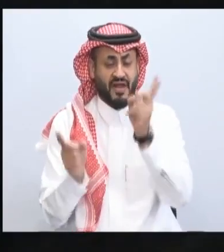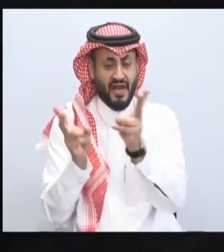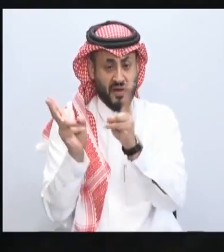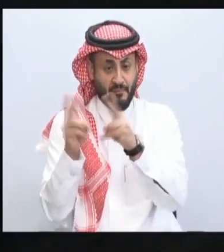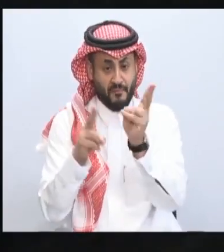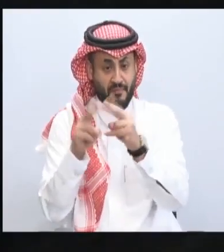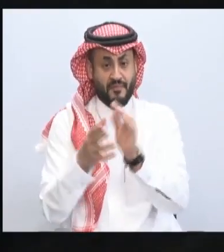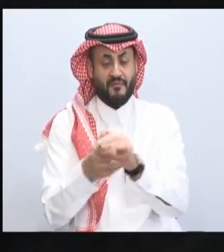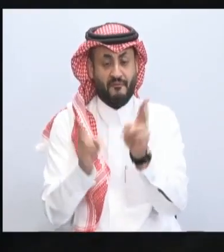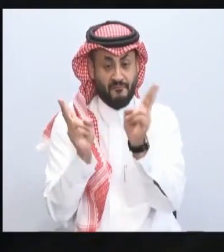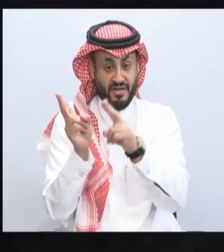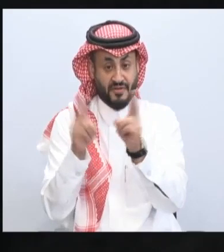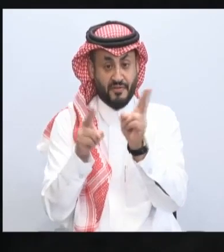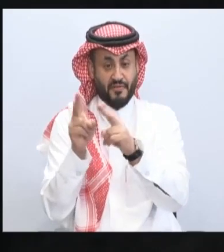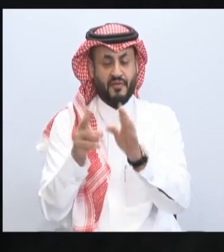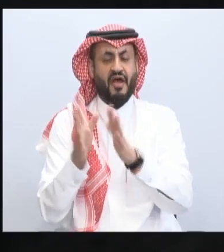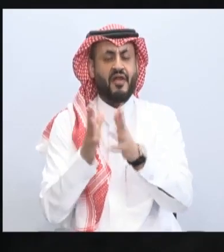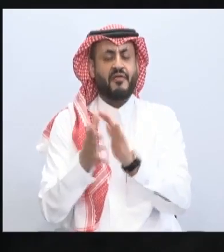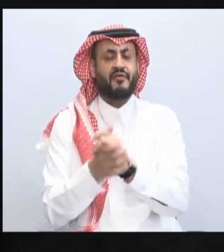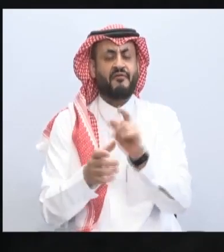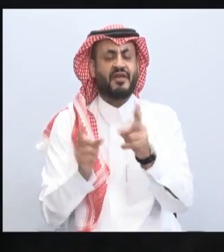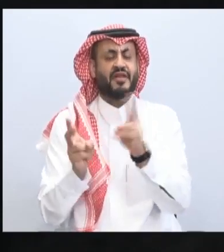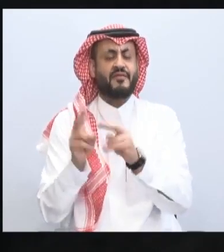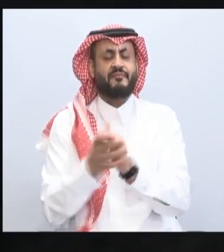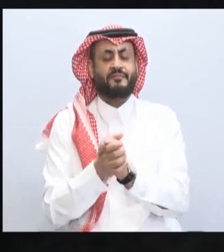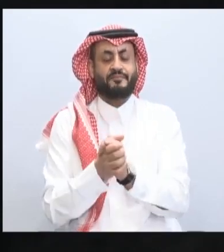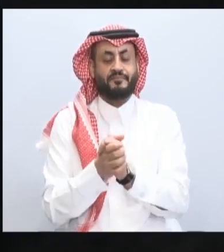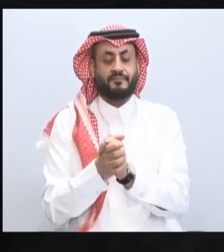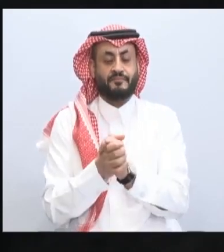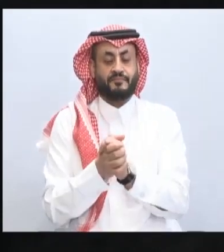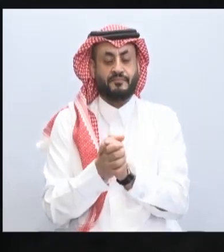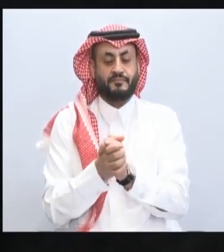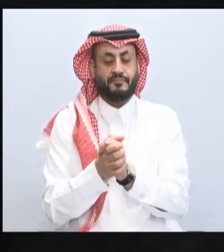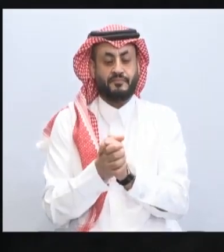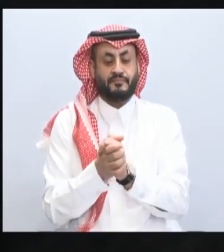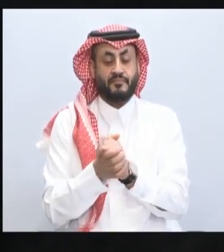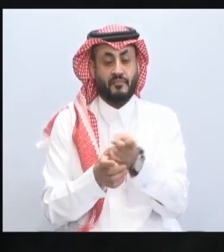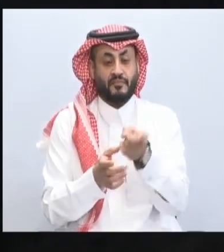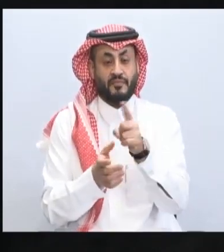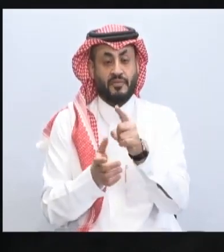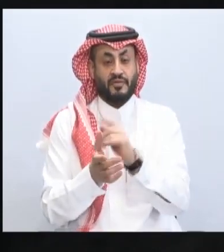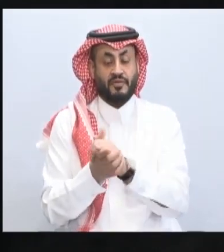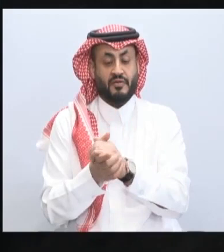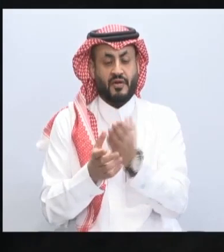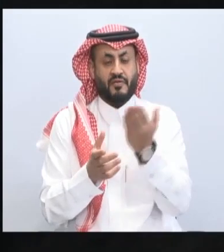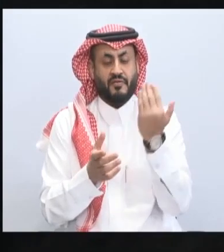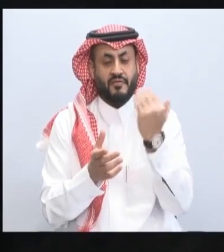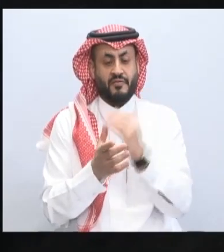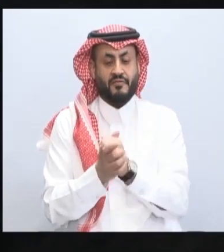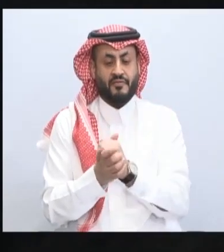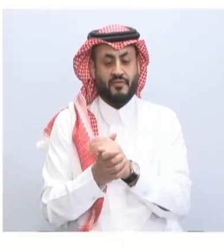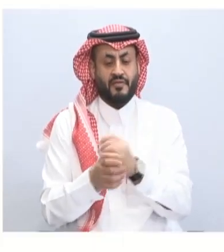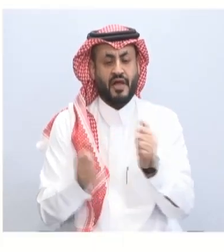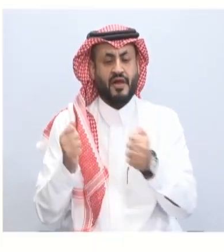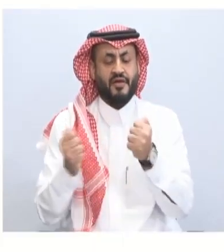face when you want to discuss a certain topic or something. Also, to just go back and